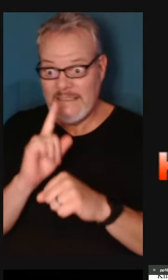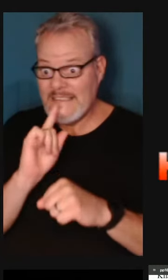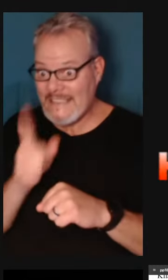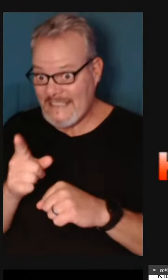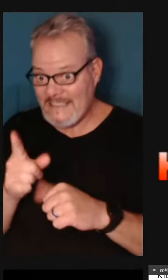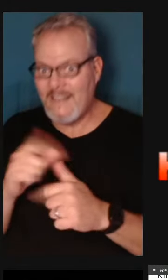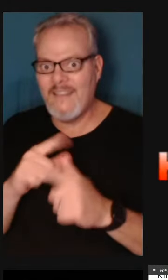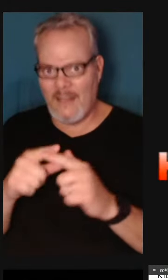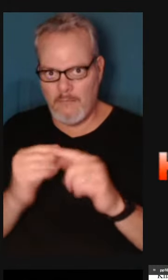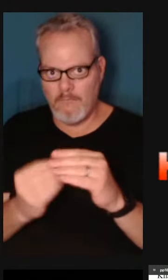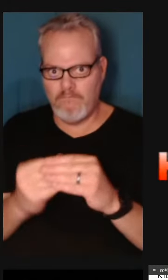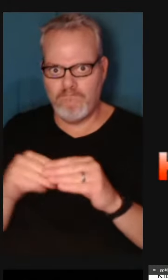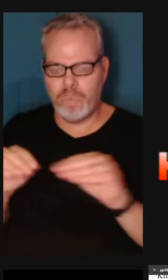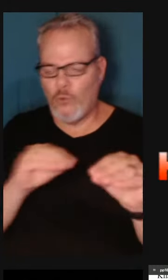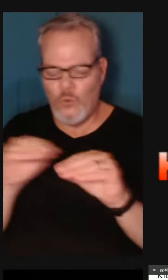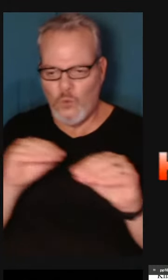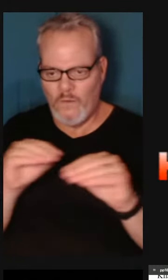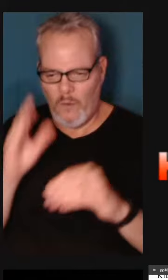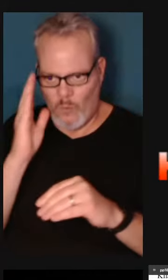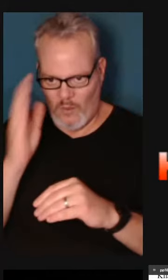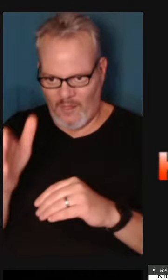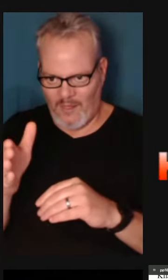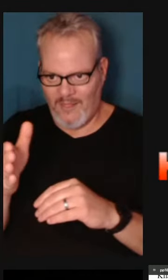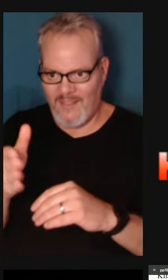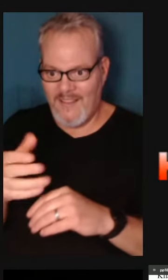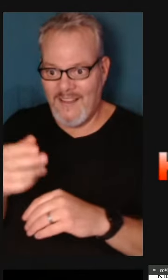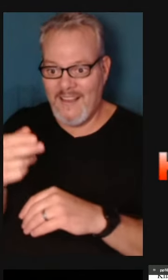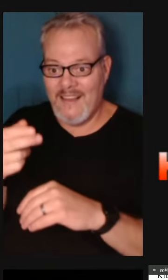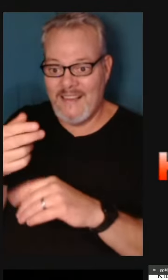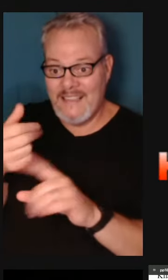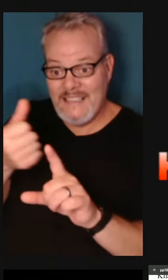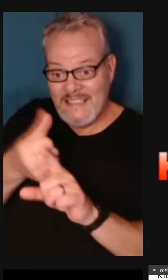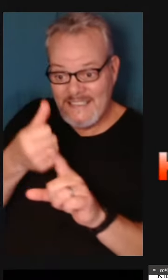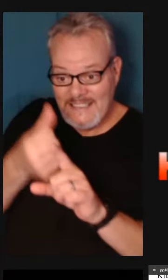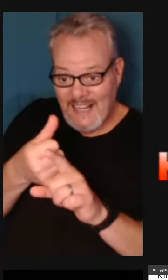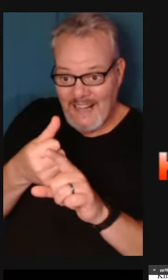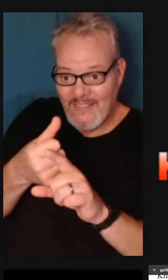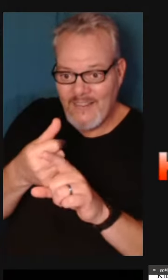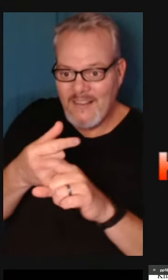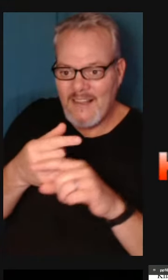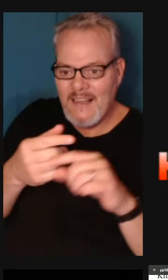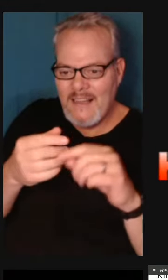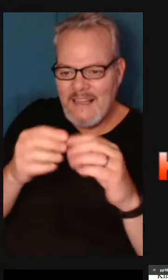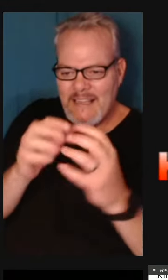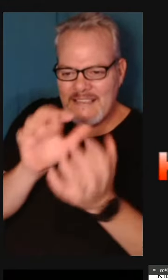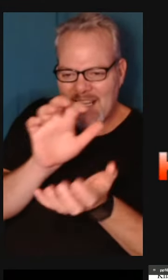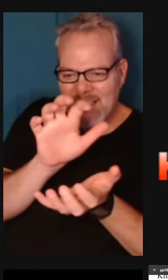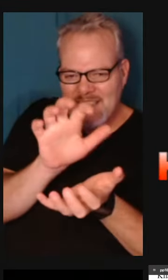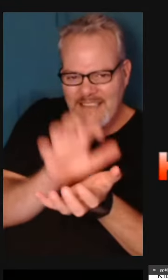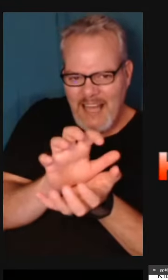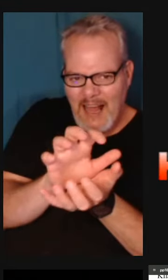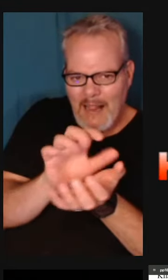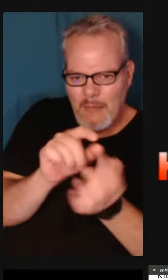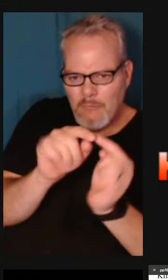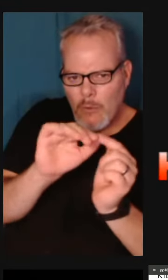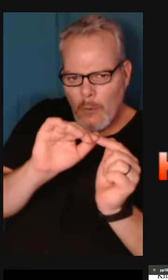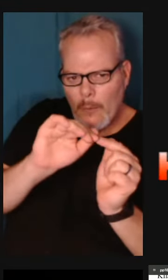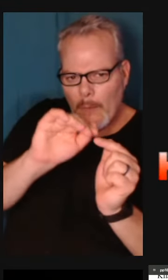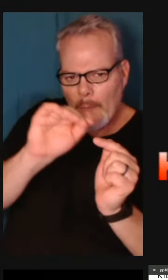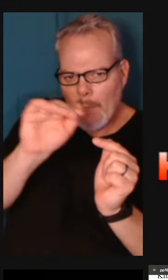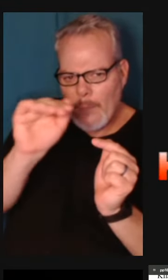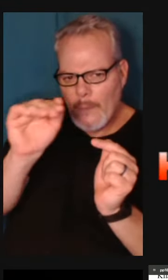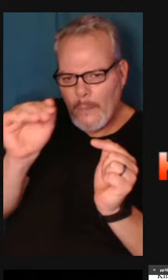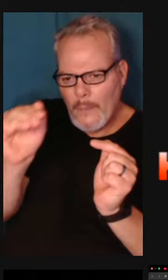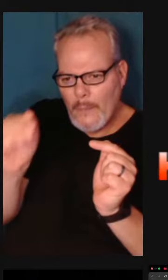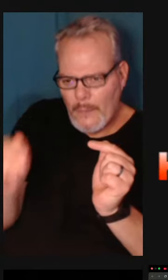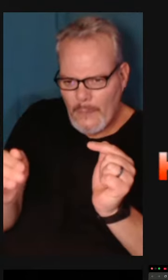right? But Helena itself is actually this little scallop right on top, shallow landslide. And just to show you guys